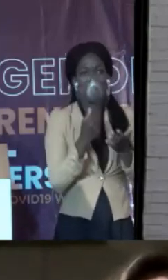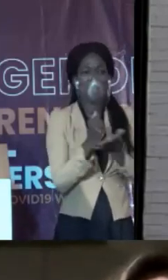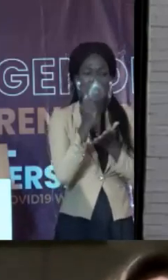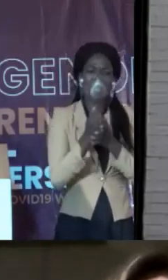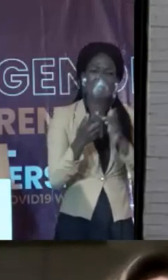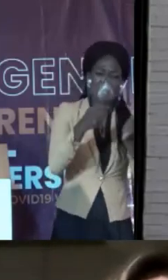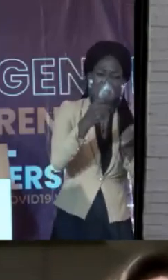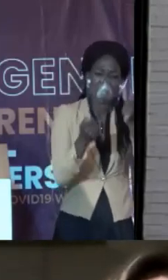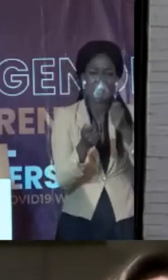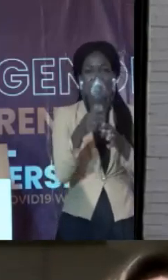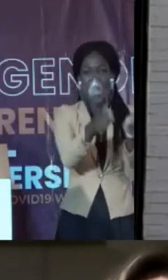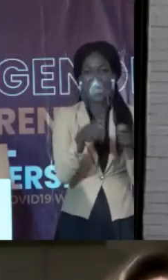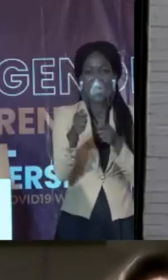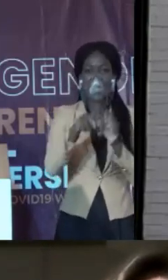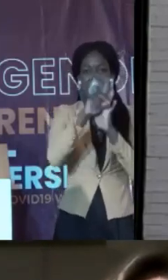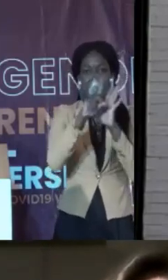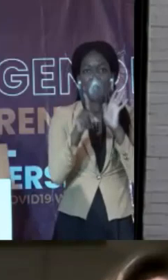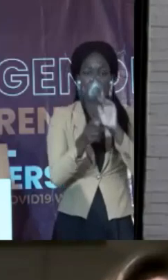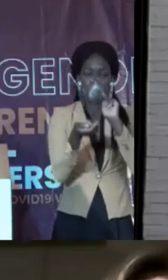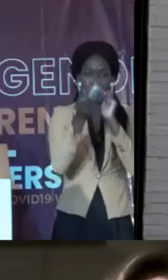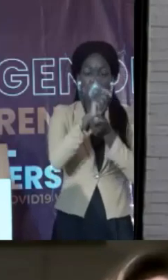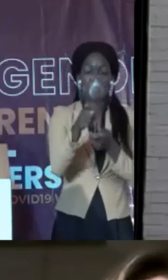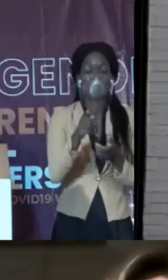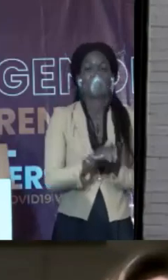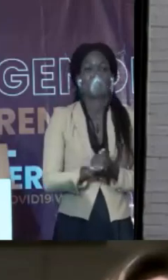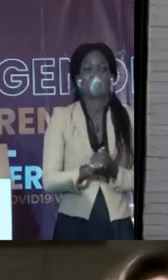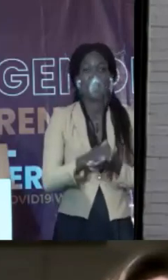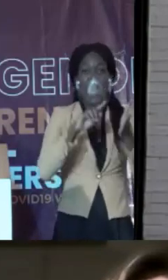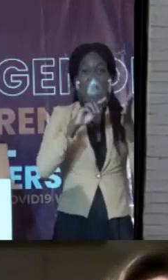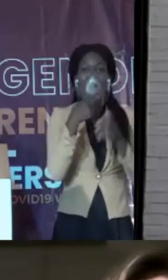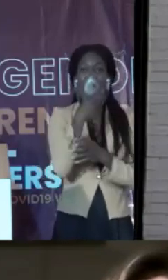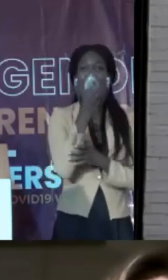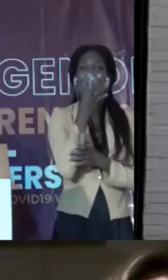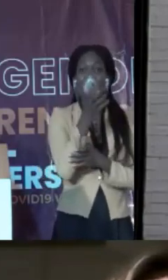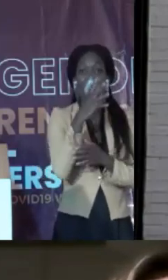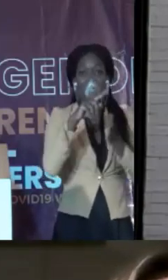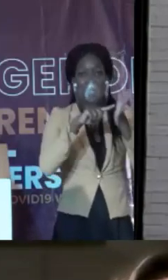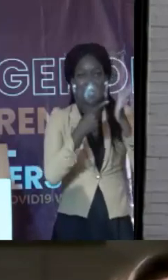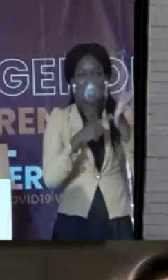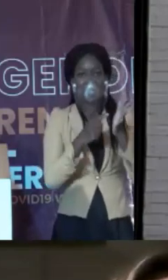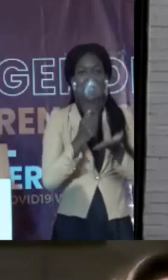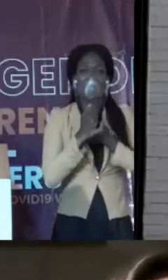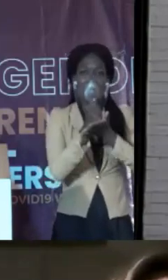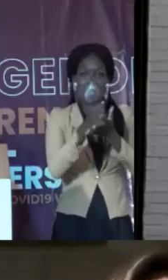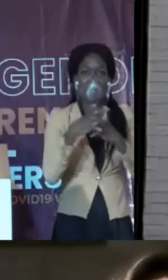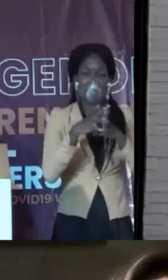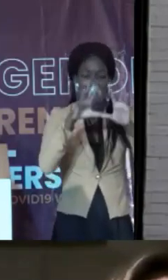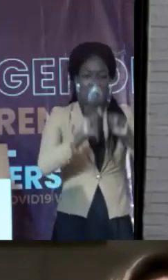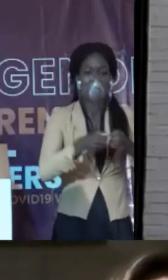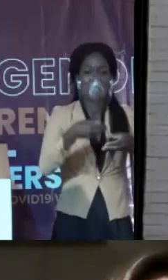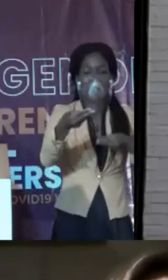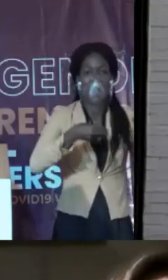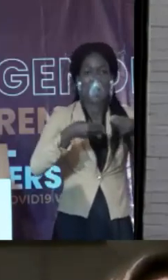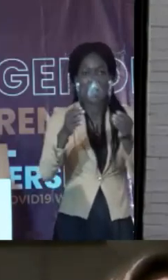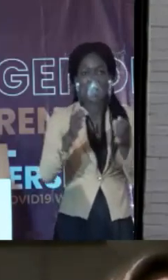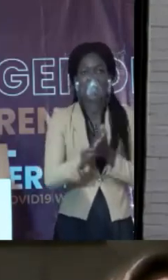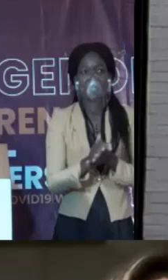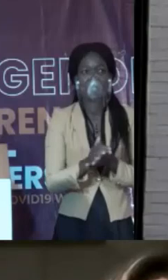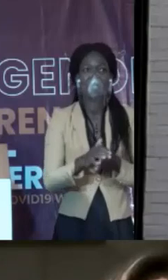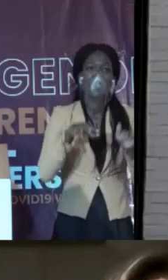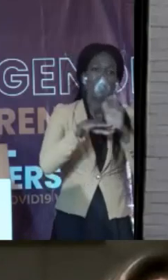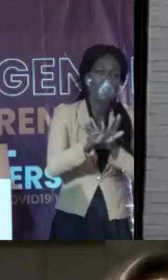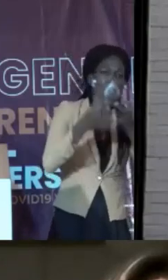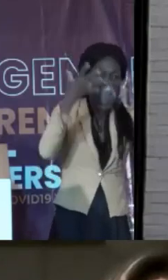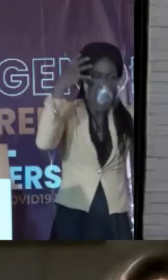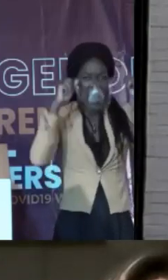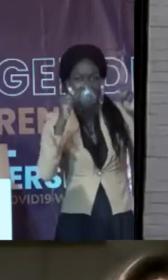agricultural transformation policy advocacy agenda that focuses on improving access to markets, livestock, and